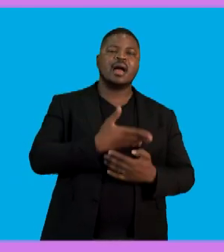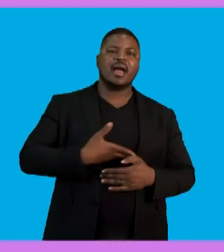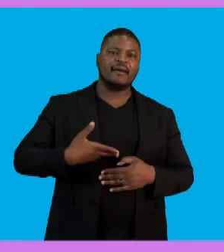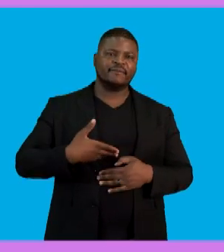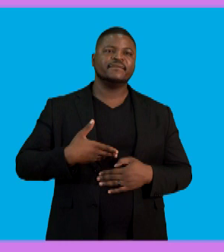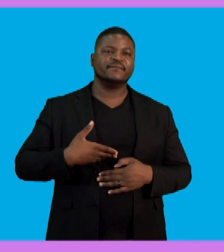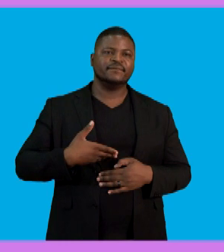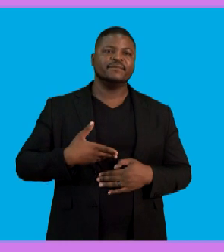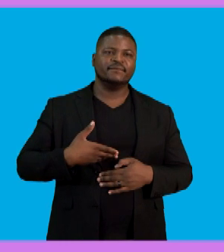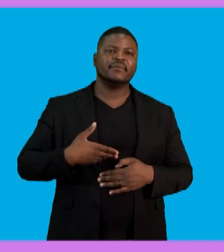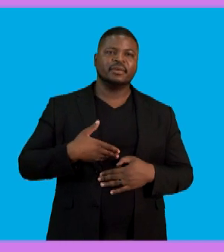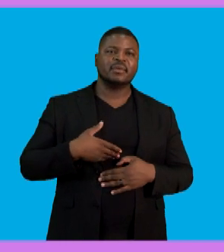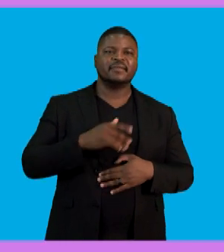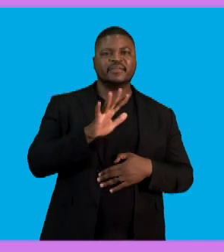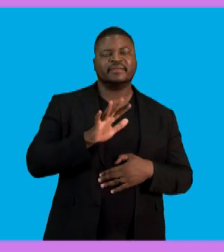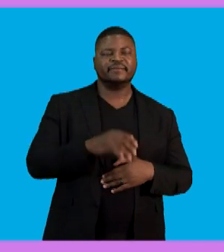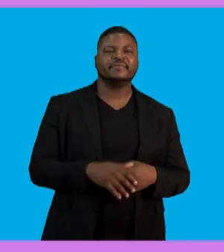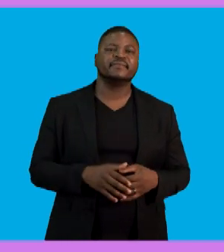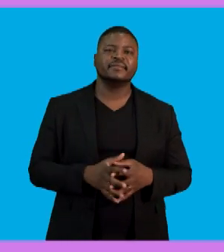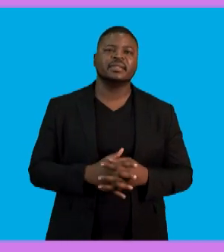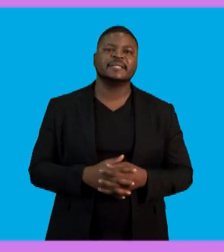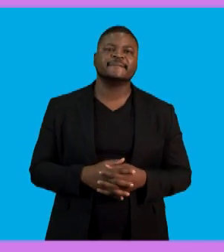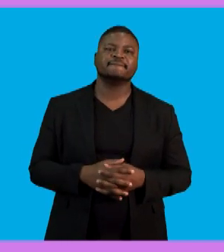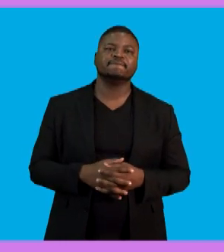past 5.